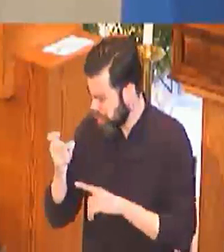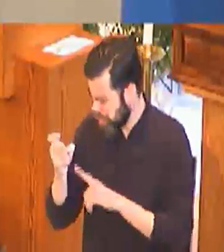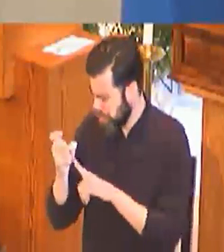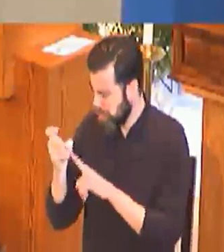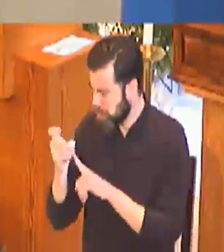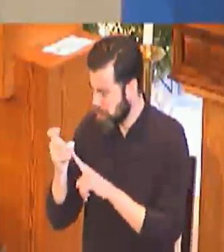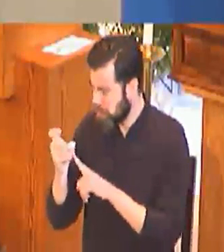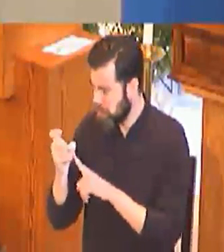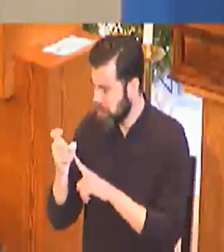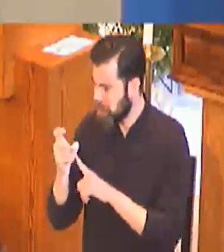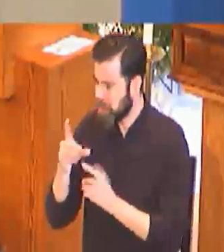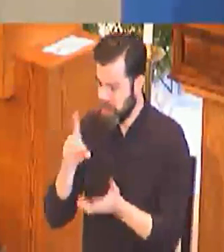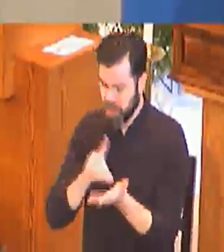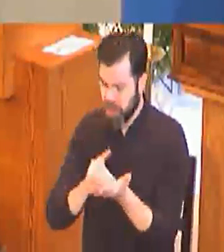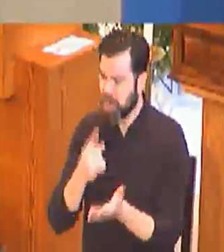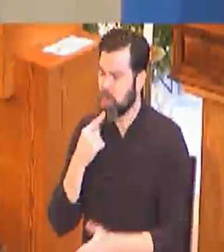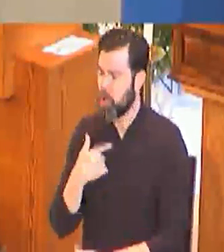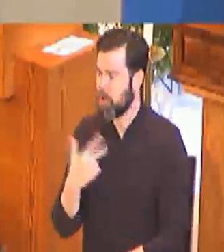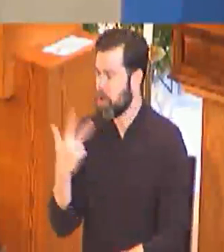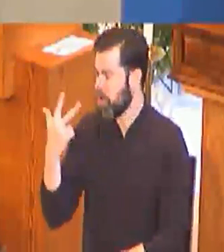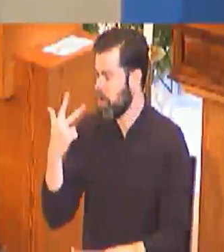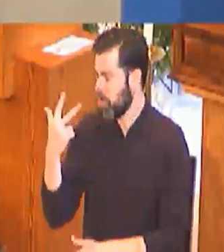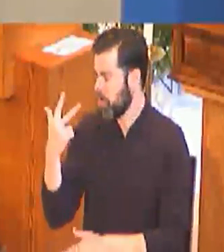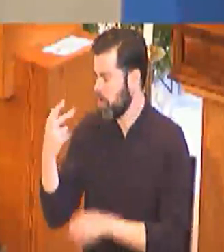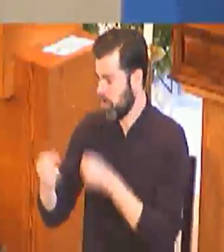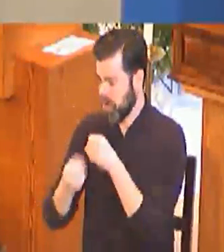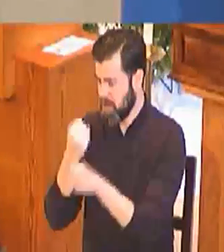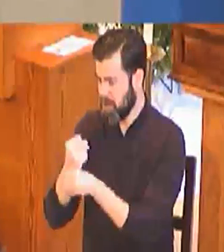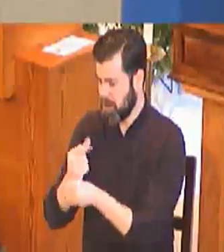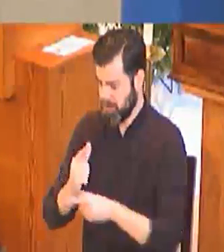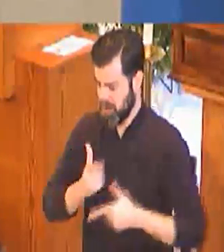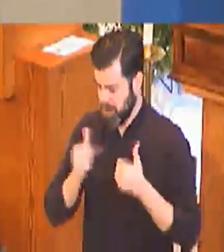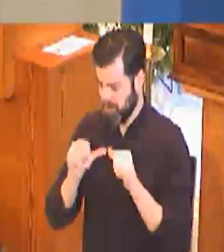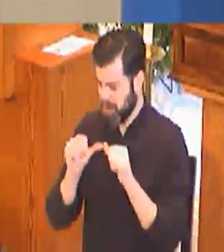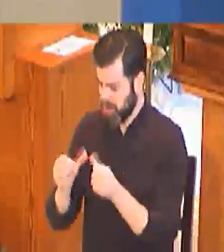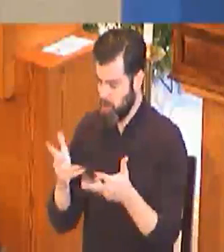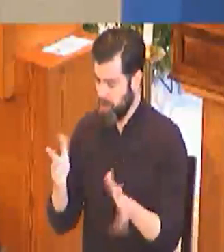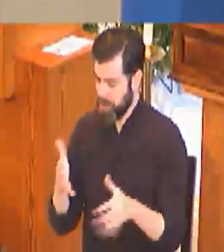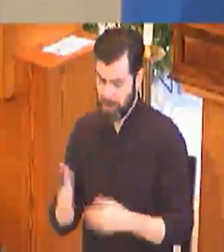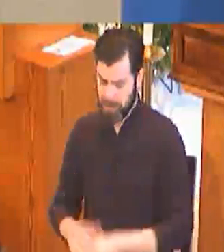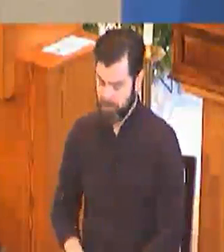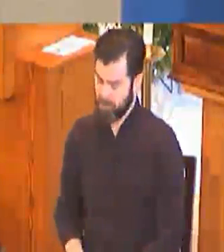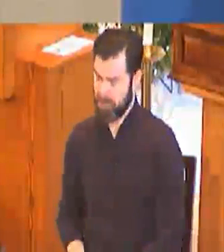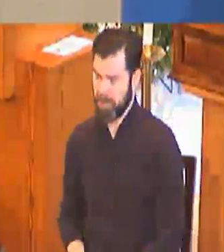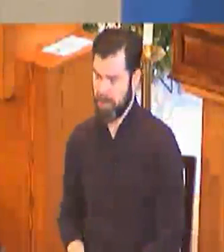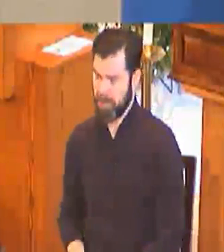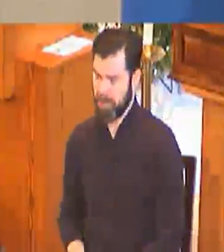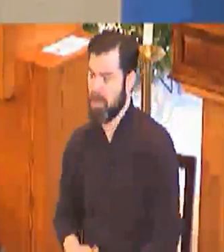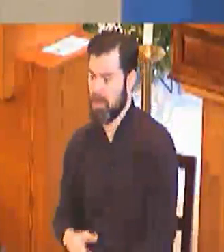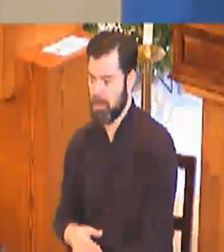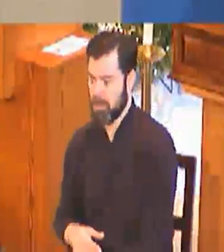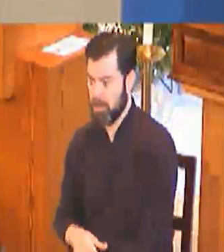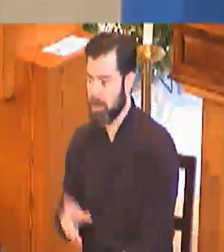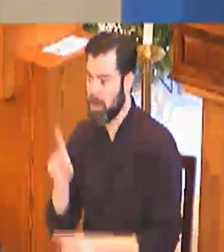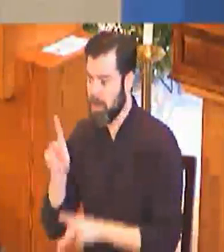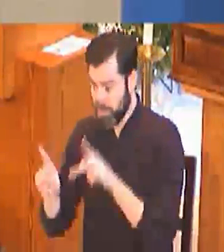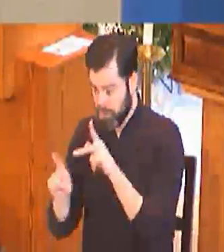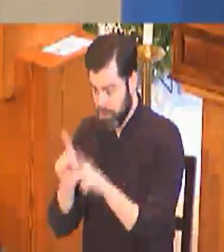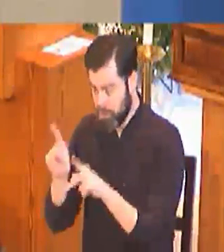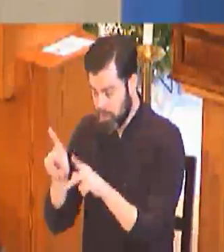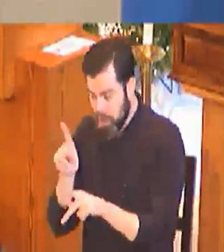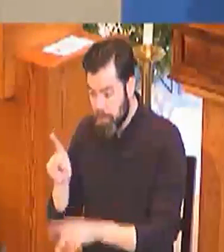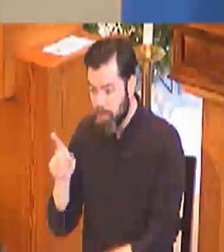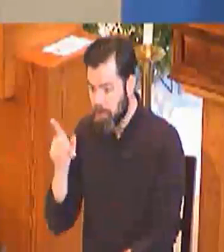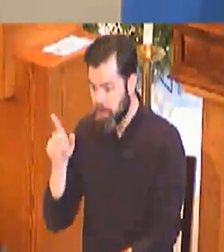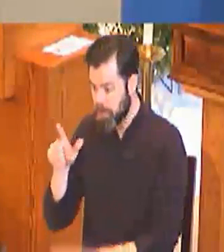was surrounded by people who knew to call it that. People who knew to support me in